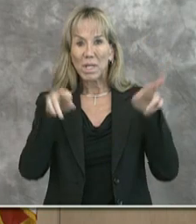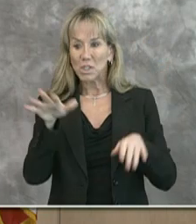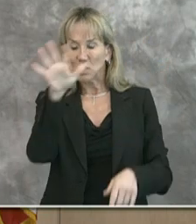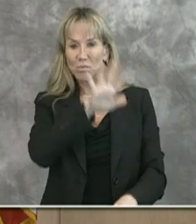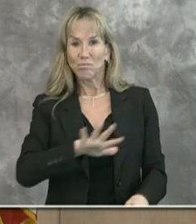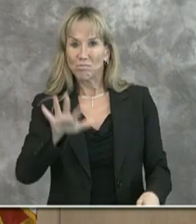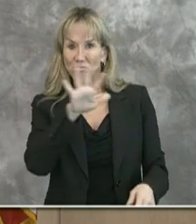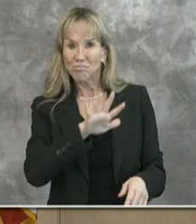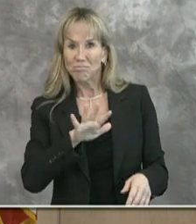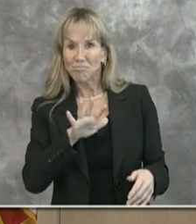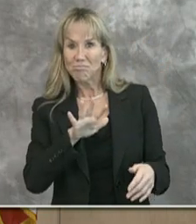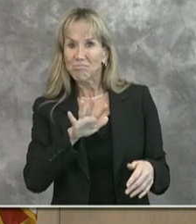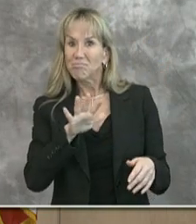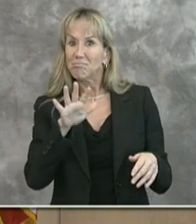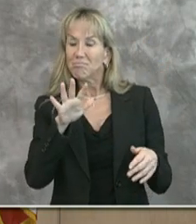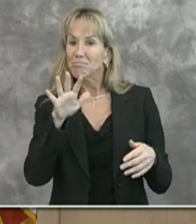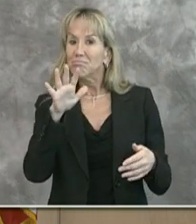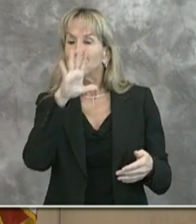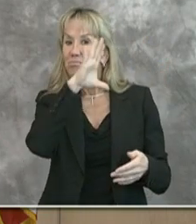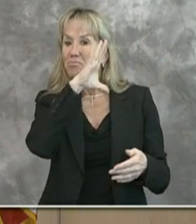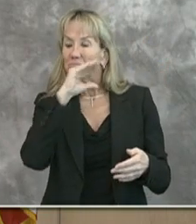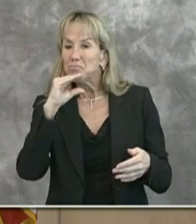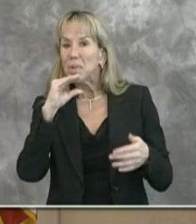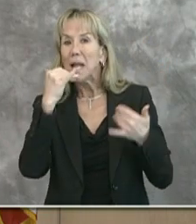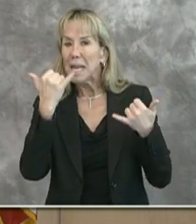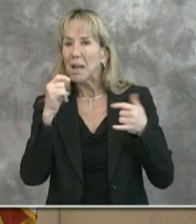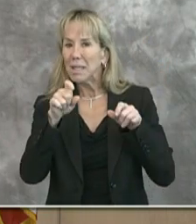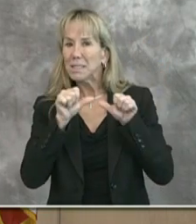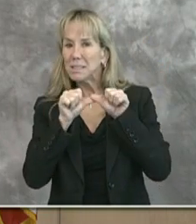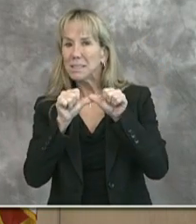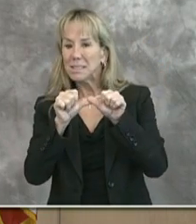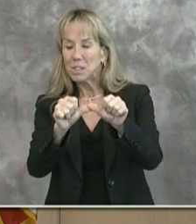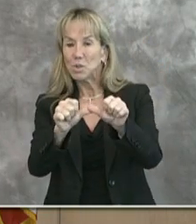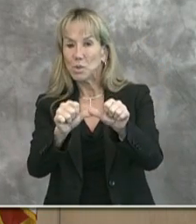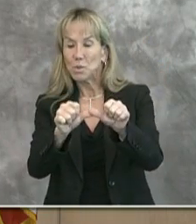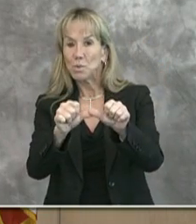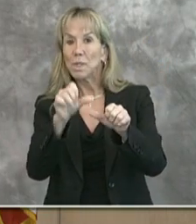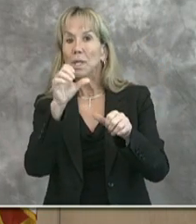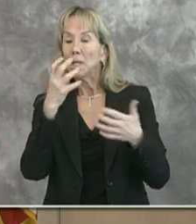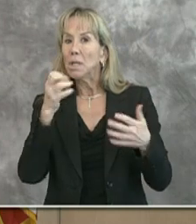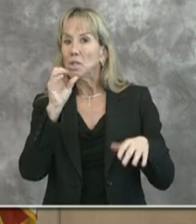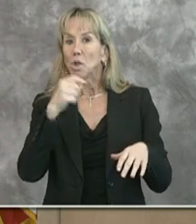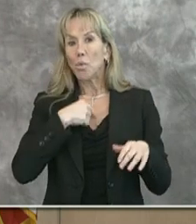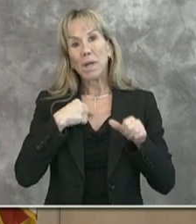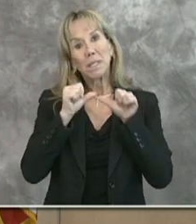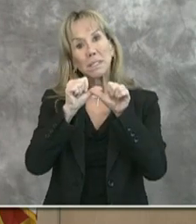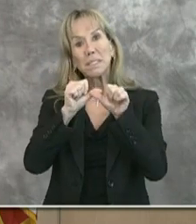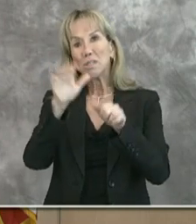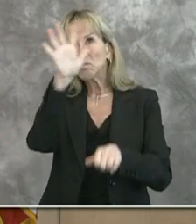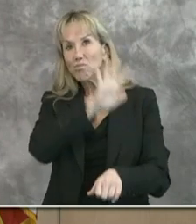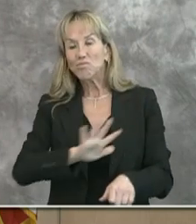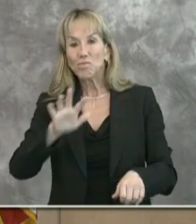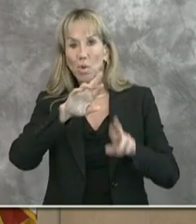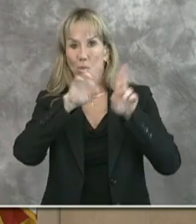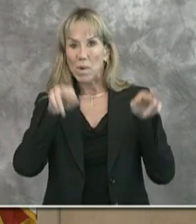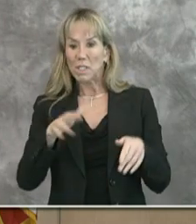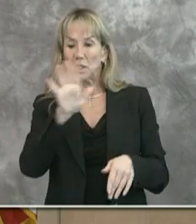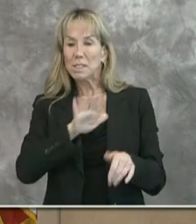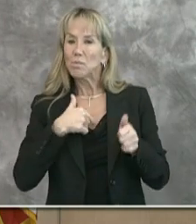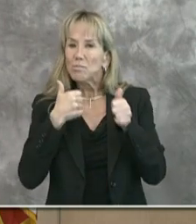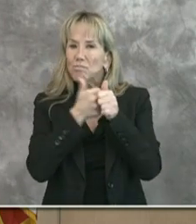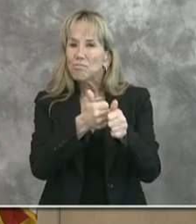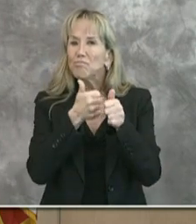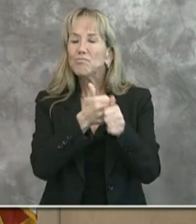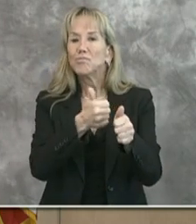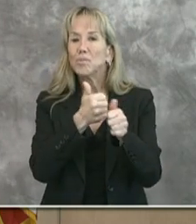front end. Now we need to continue that same momentum and do really good as a region as we continue through our continued adherence